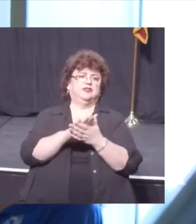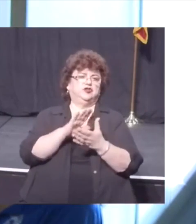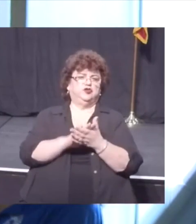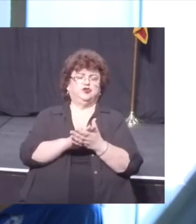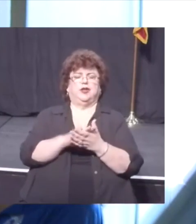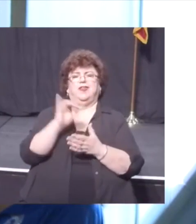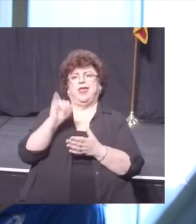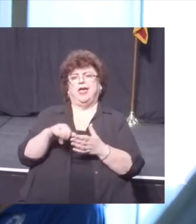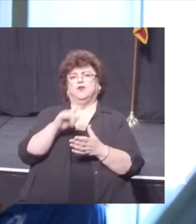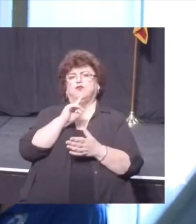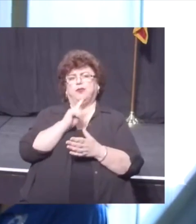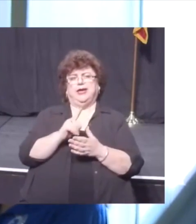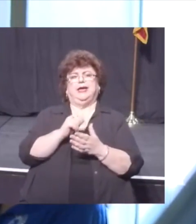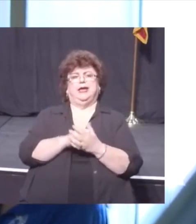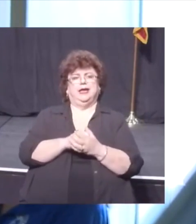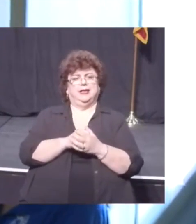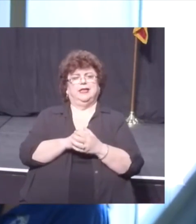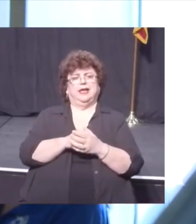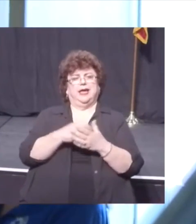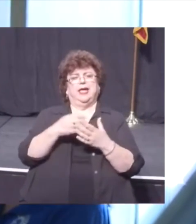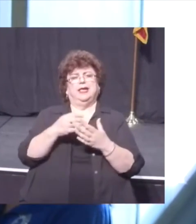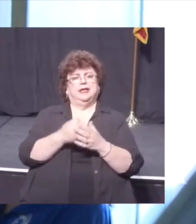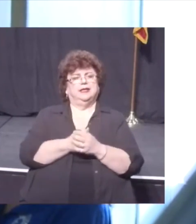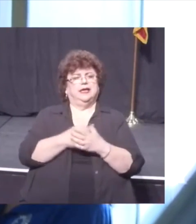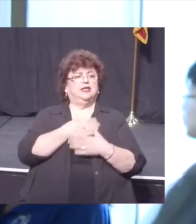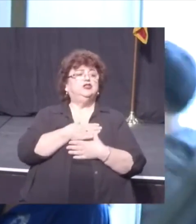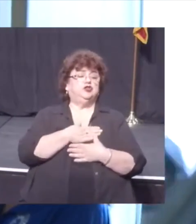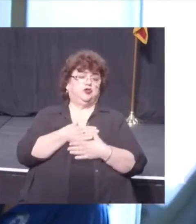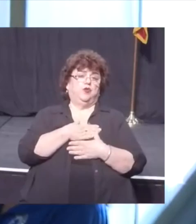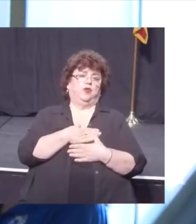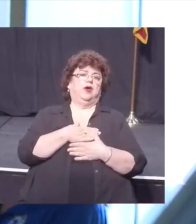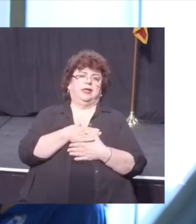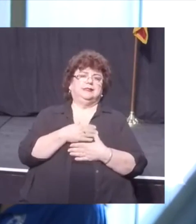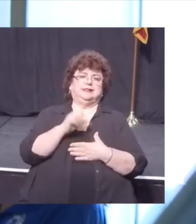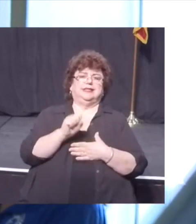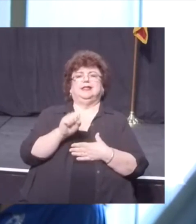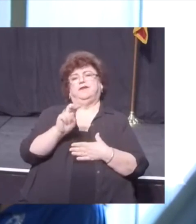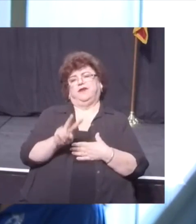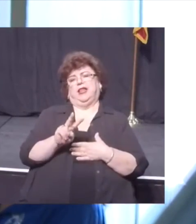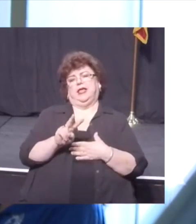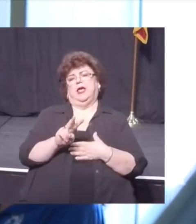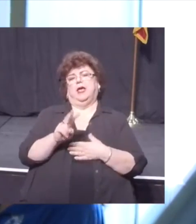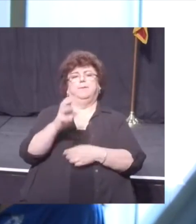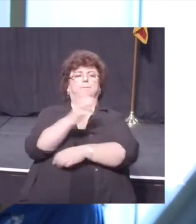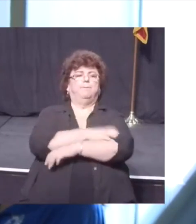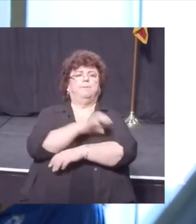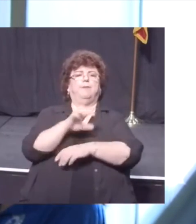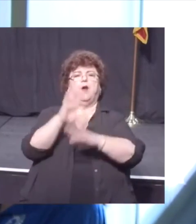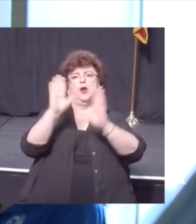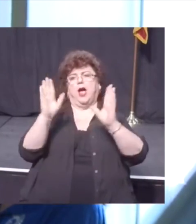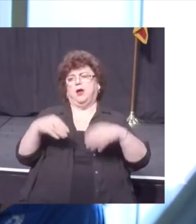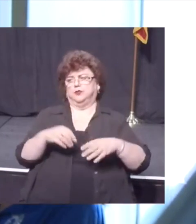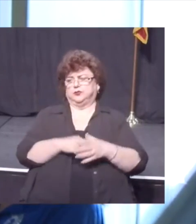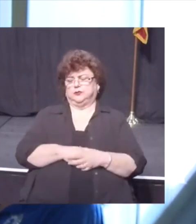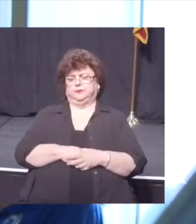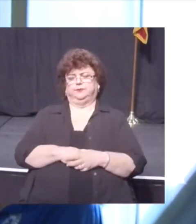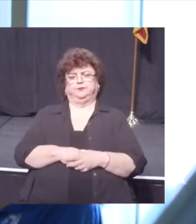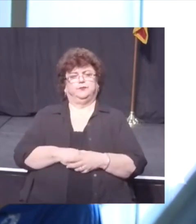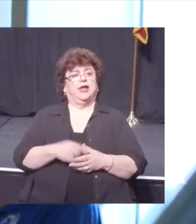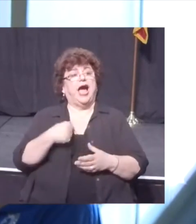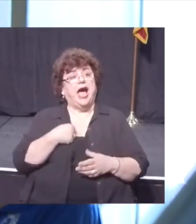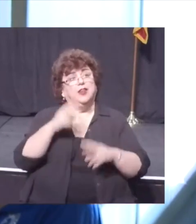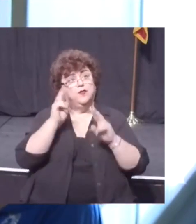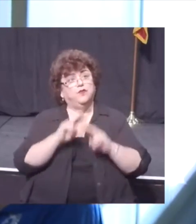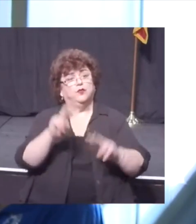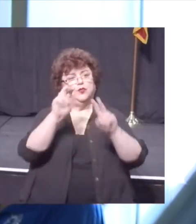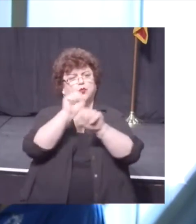really basks in the glory of the Silicon Valley and makes us the powerhouse that you were speaking of. So I look